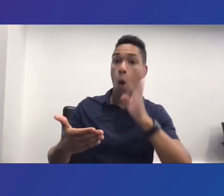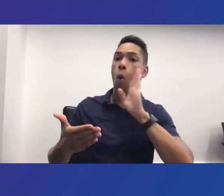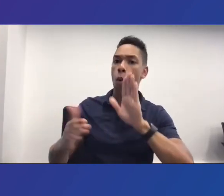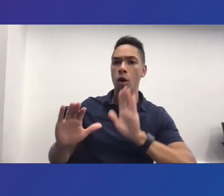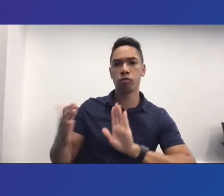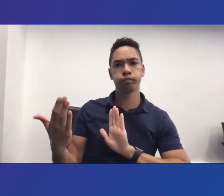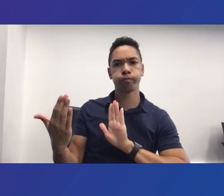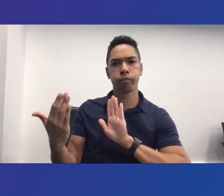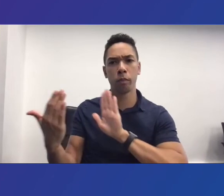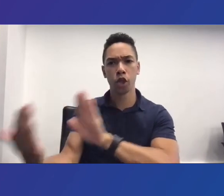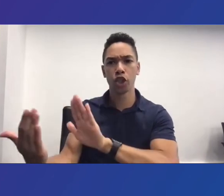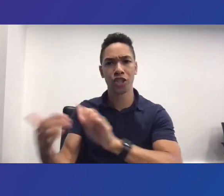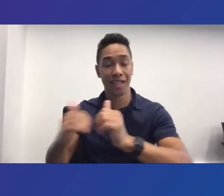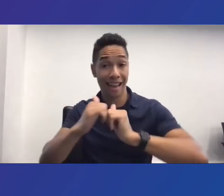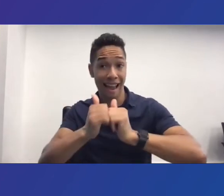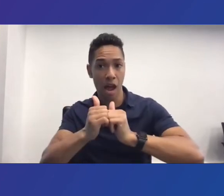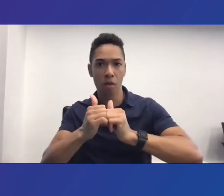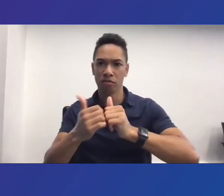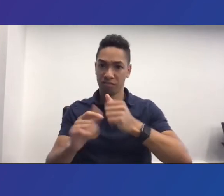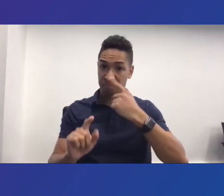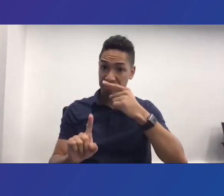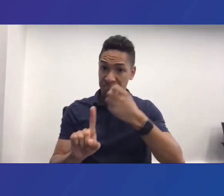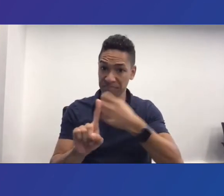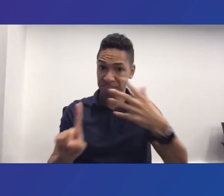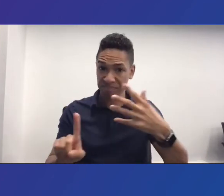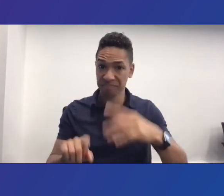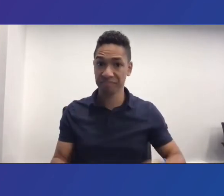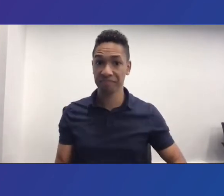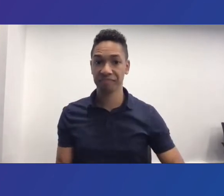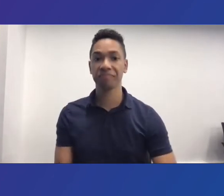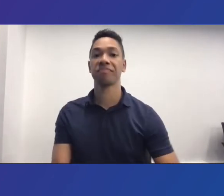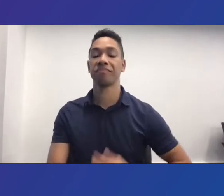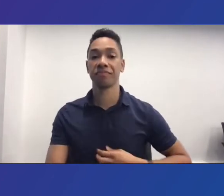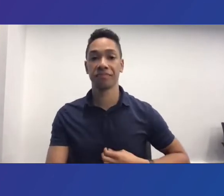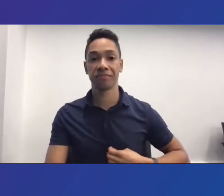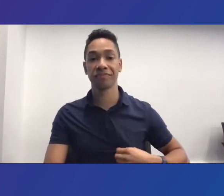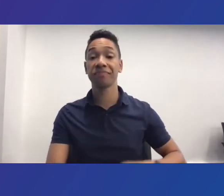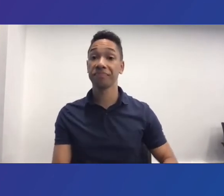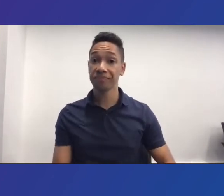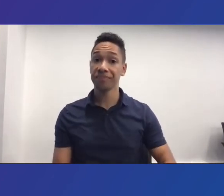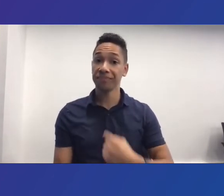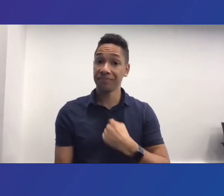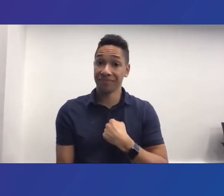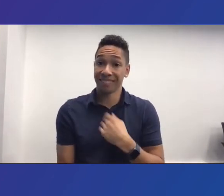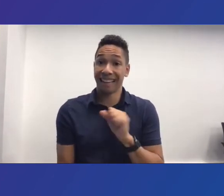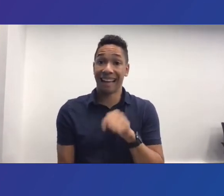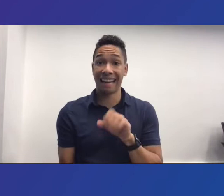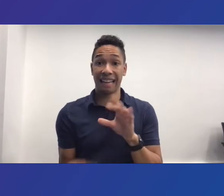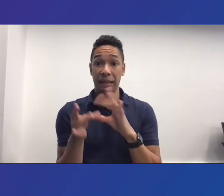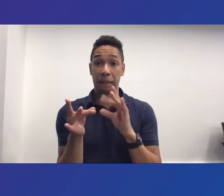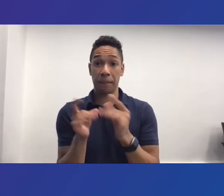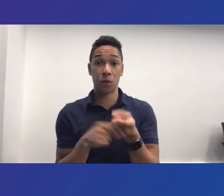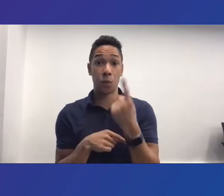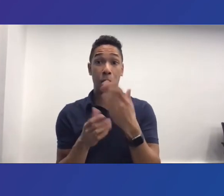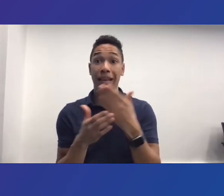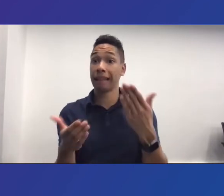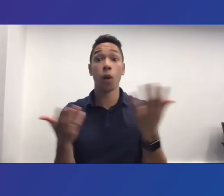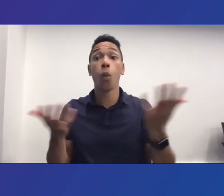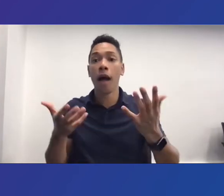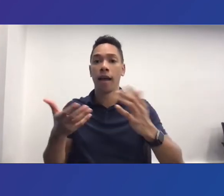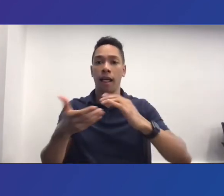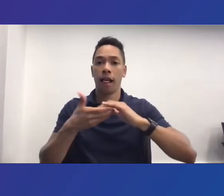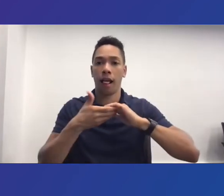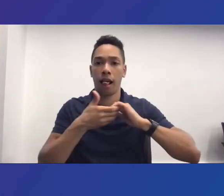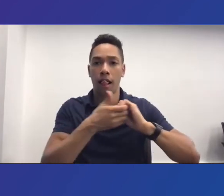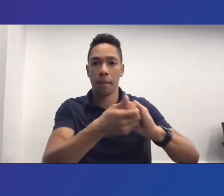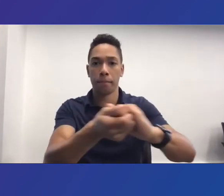isms? I can just say something real quickly, which is collaboration. I use a lot of